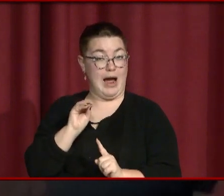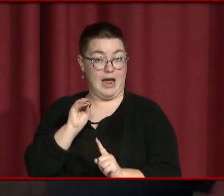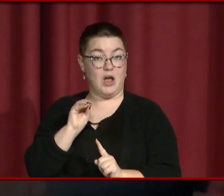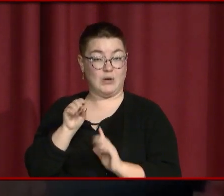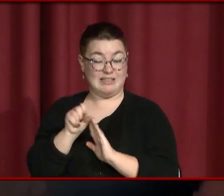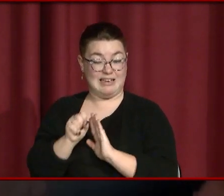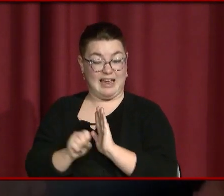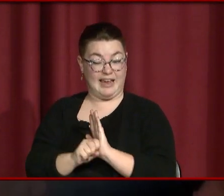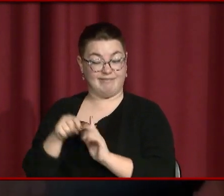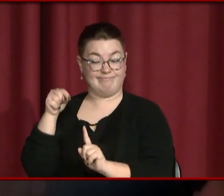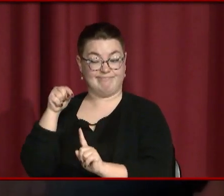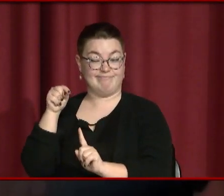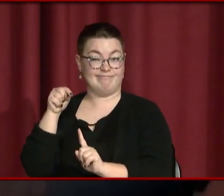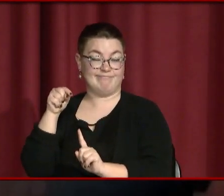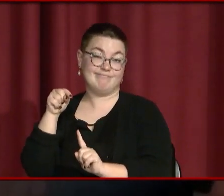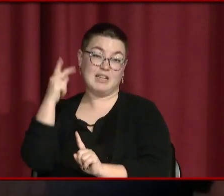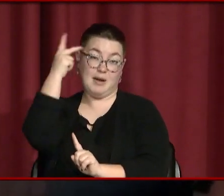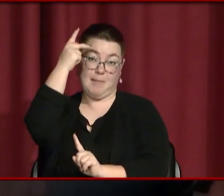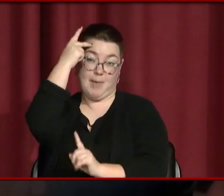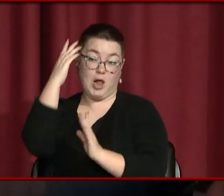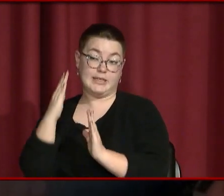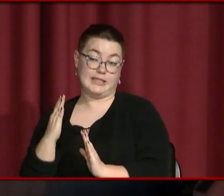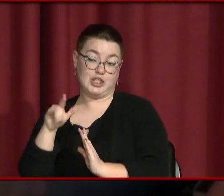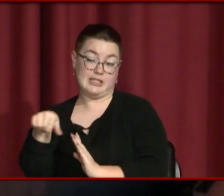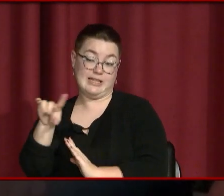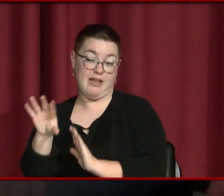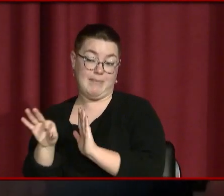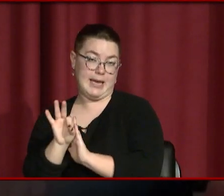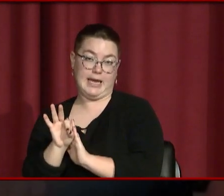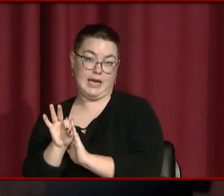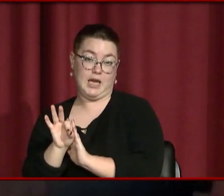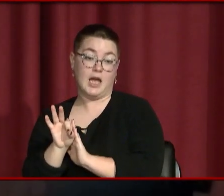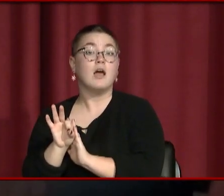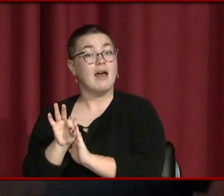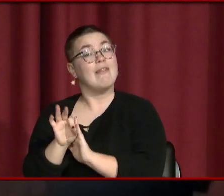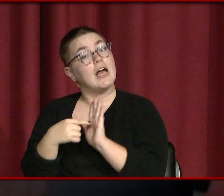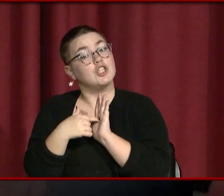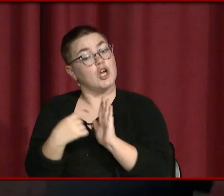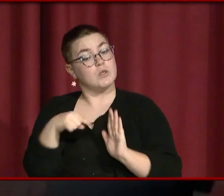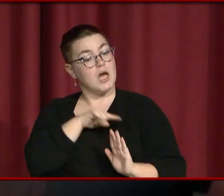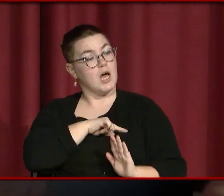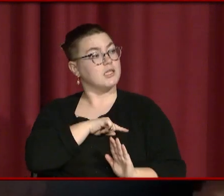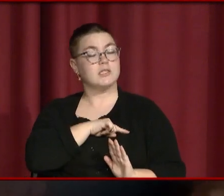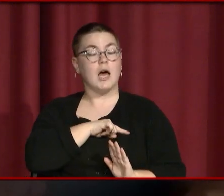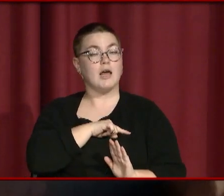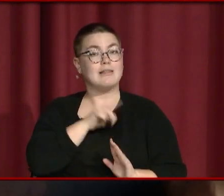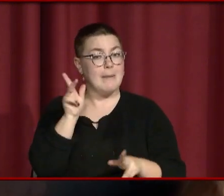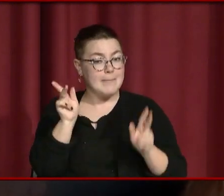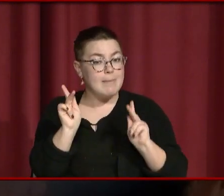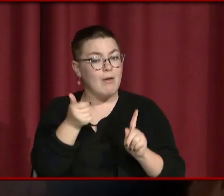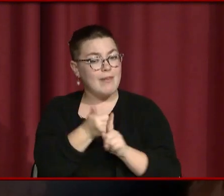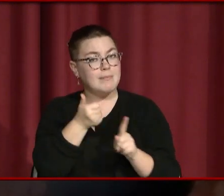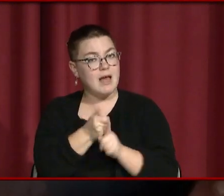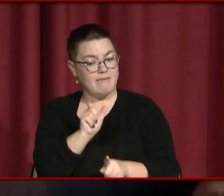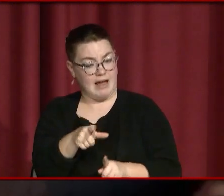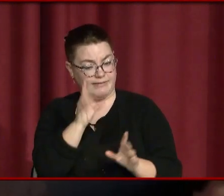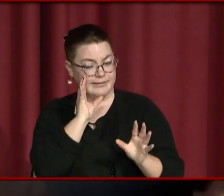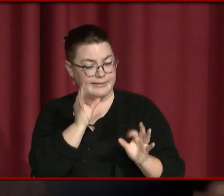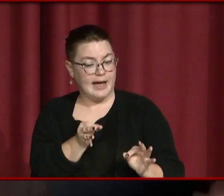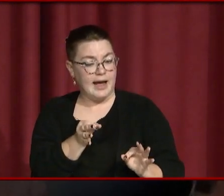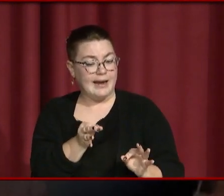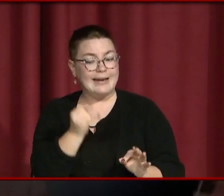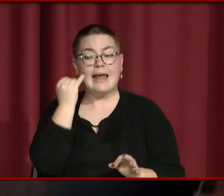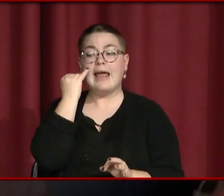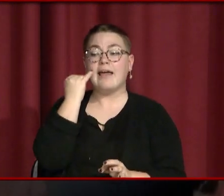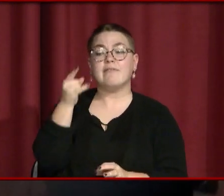have proven that we have to take the pen away from them, that the temptation to just preserve their own power is